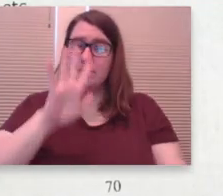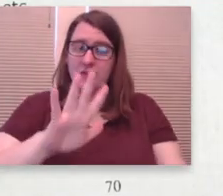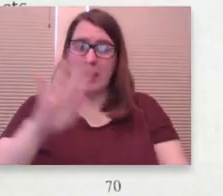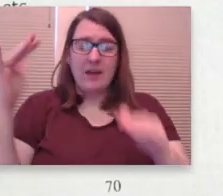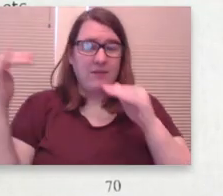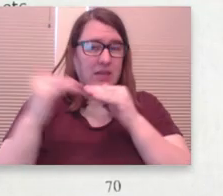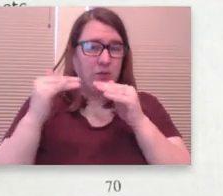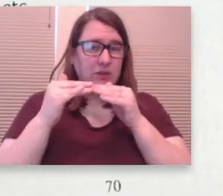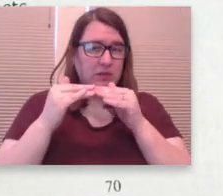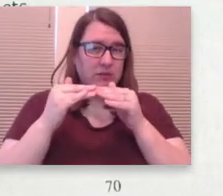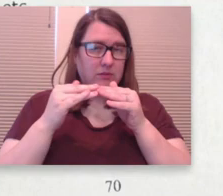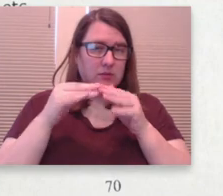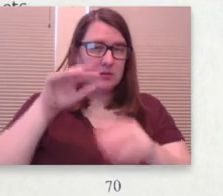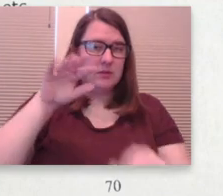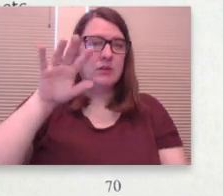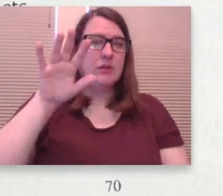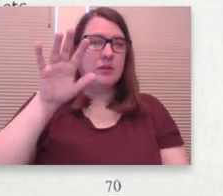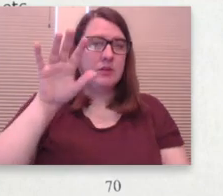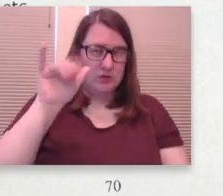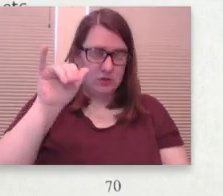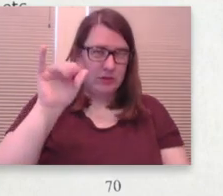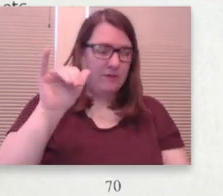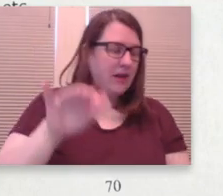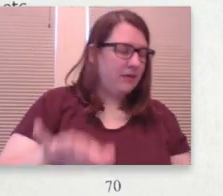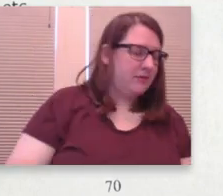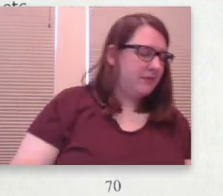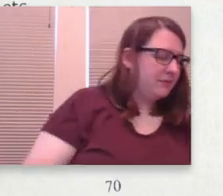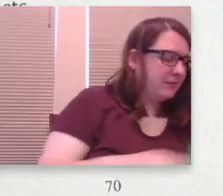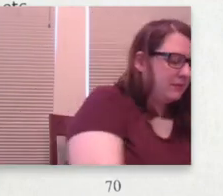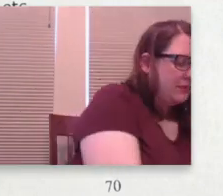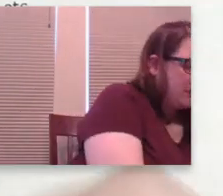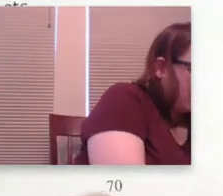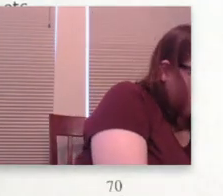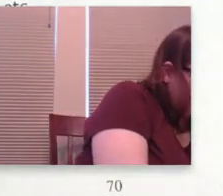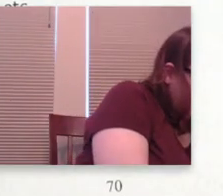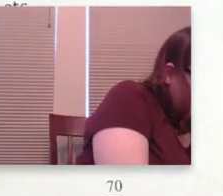5 times 5 equals 25.